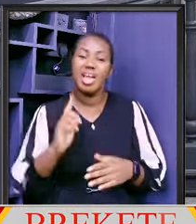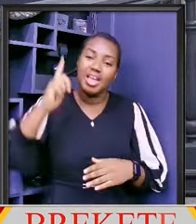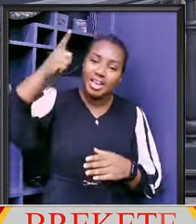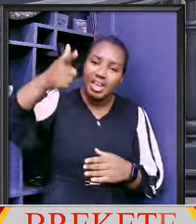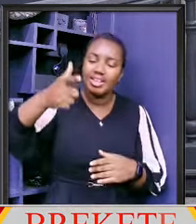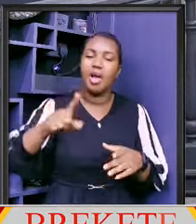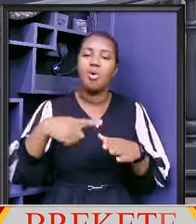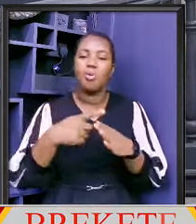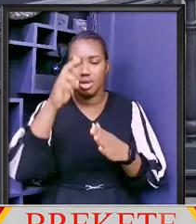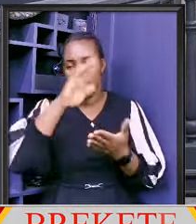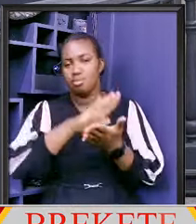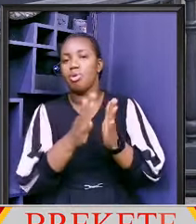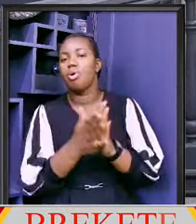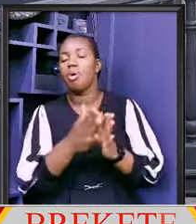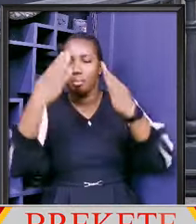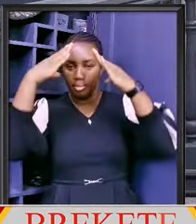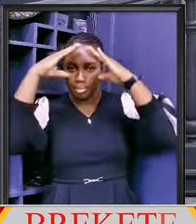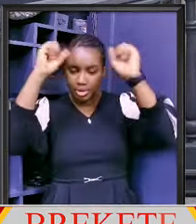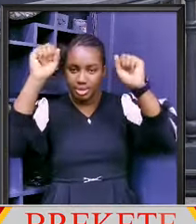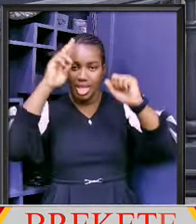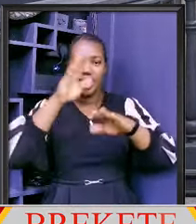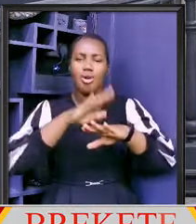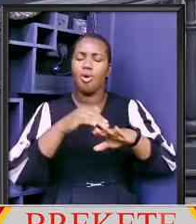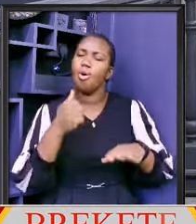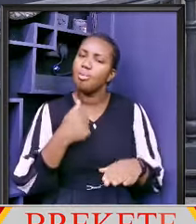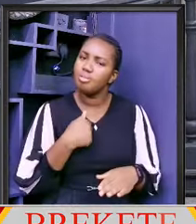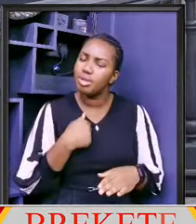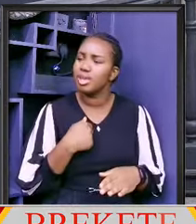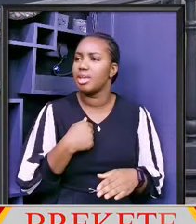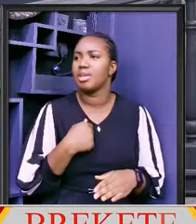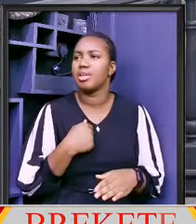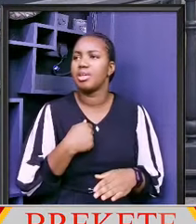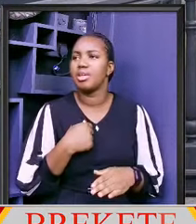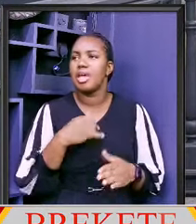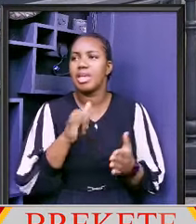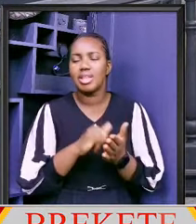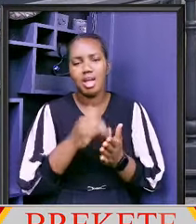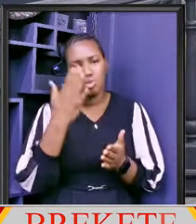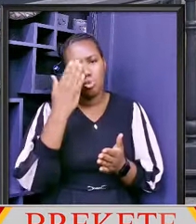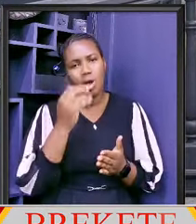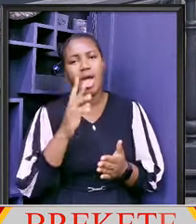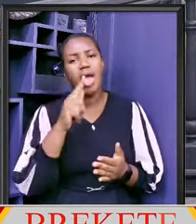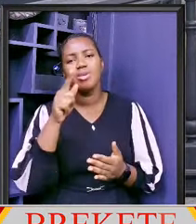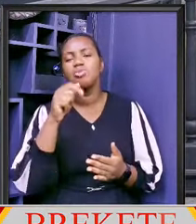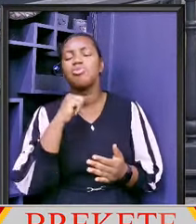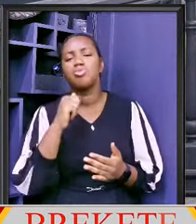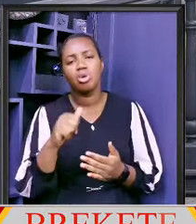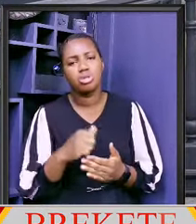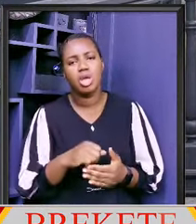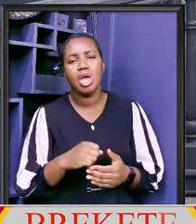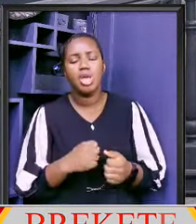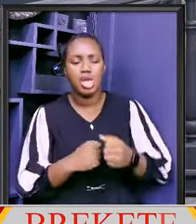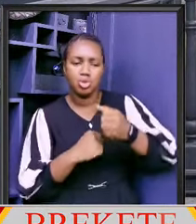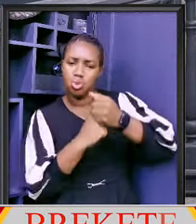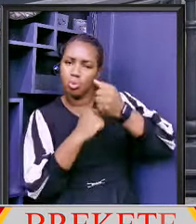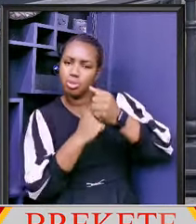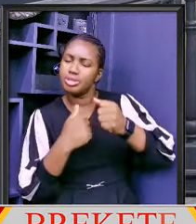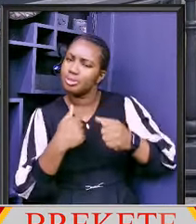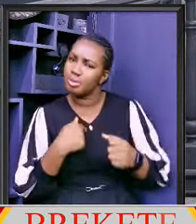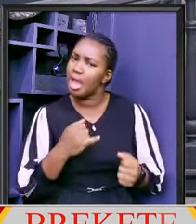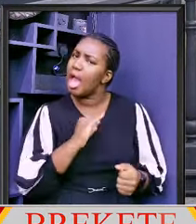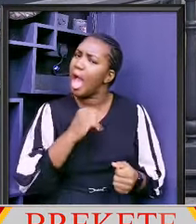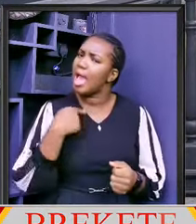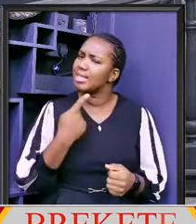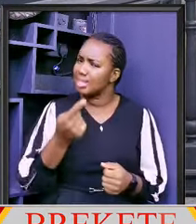as president. He went to march as president. He called me. He said, this is not wrong. Why are you not supporting me? I supported Babangida. I said, why can't I support